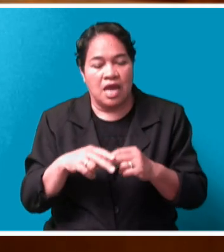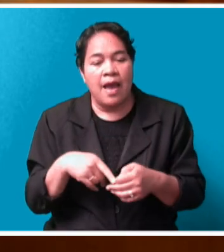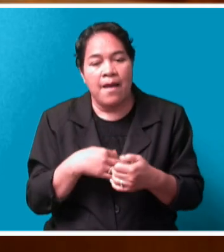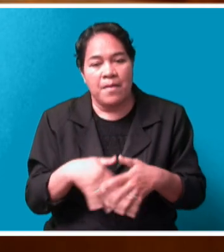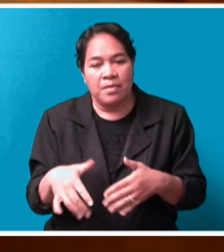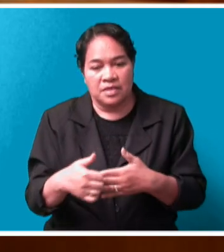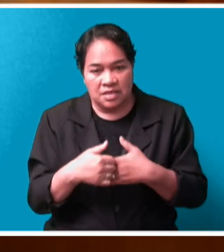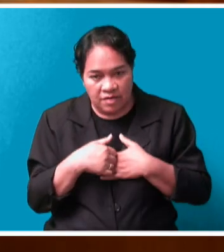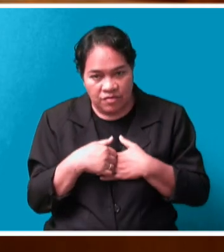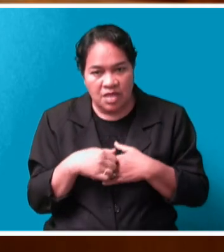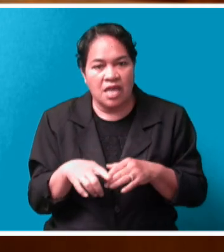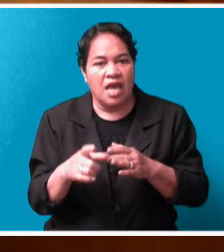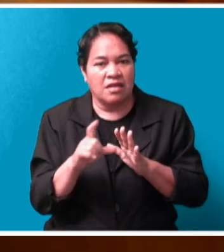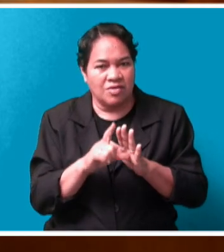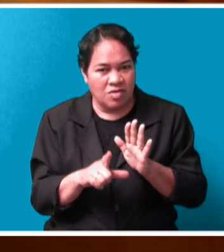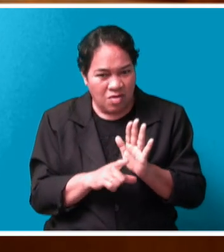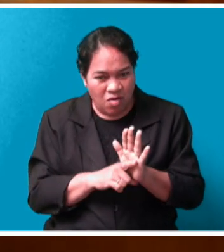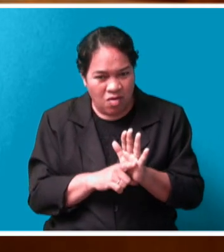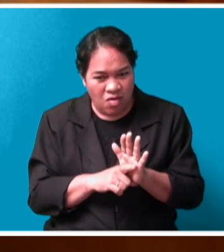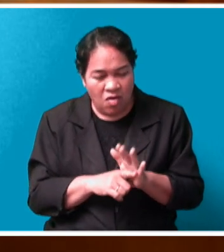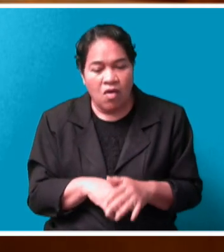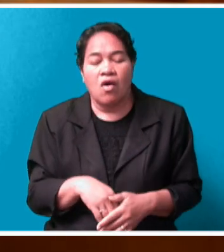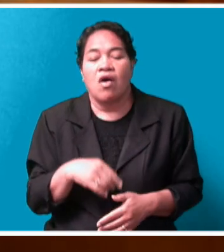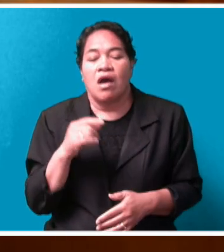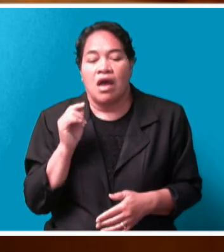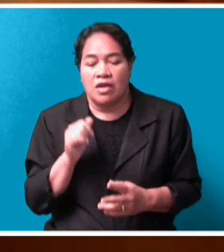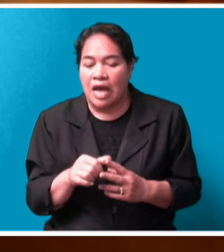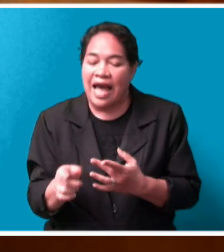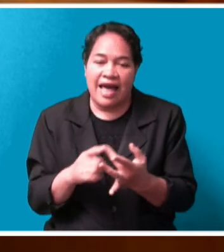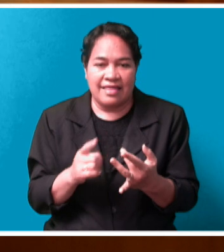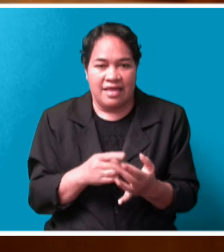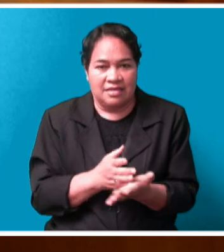law and order, and other essential services. Mr.